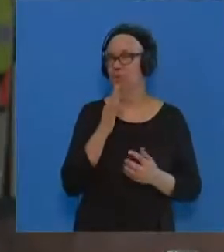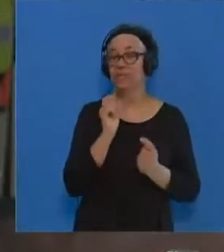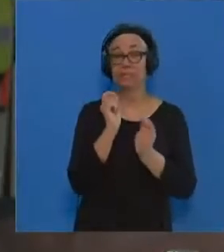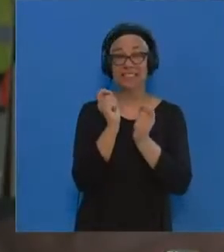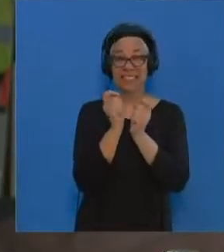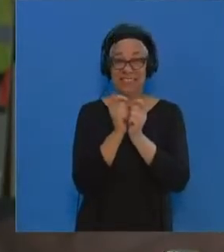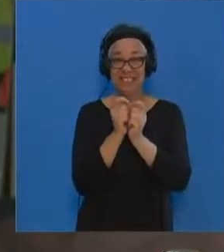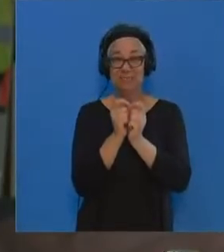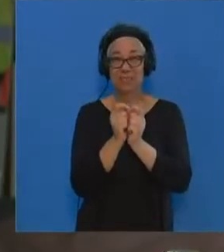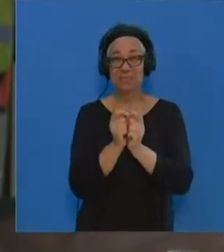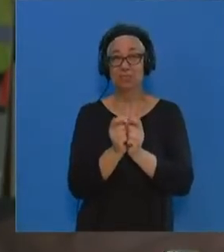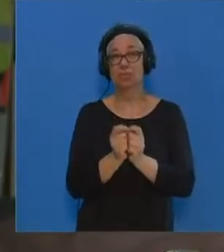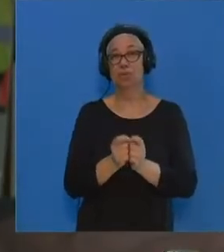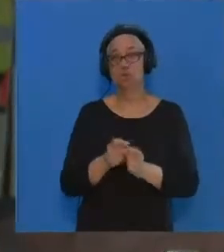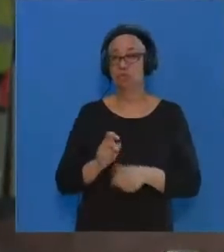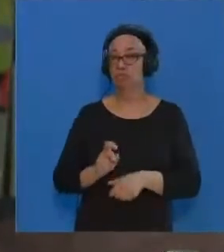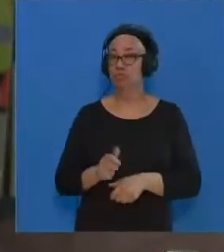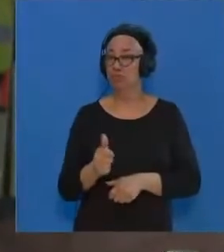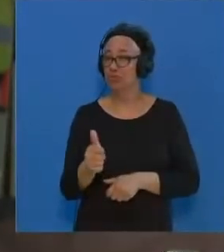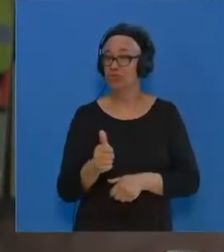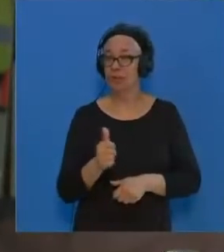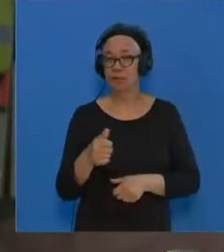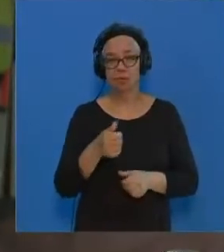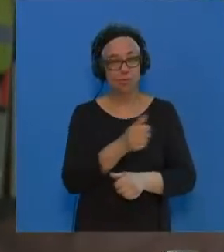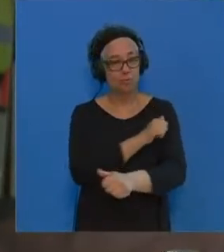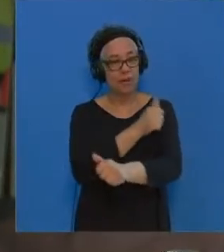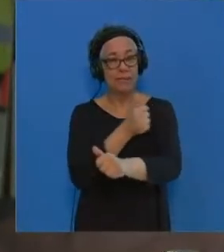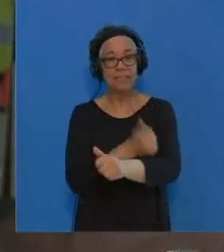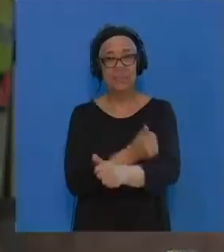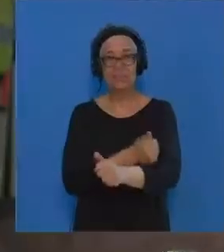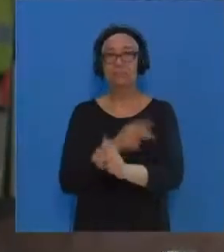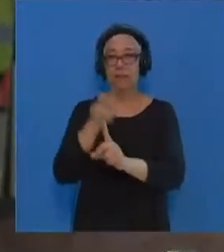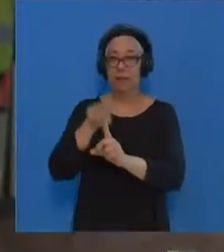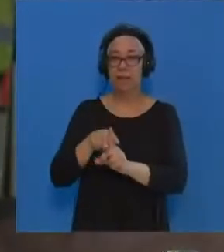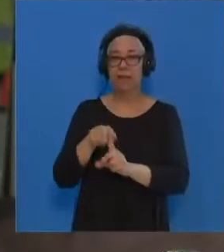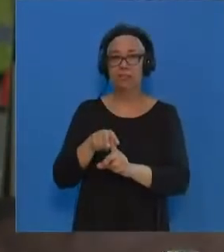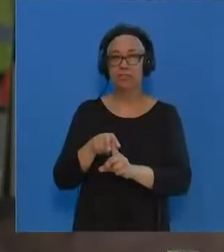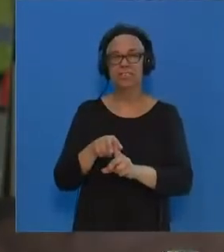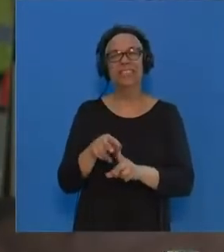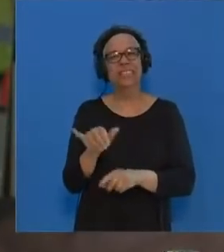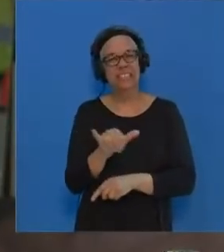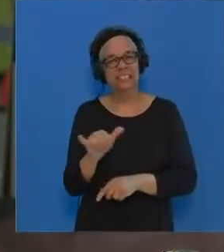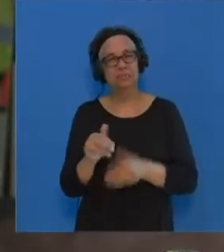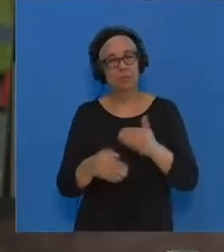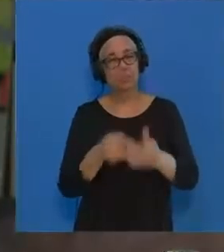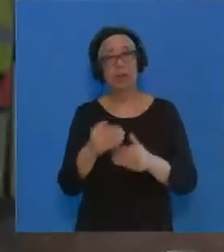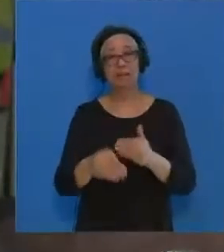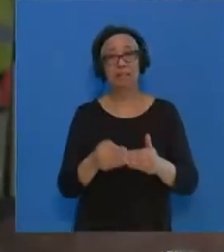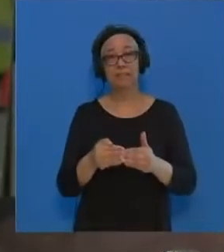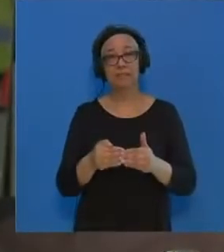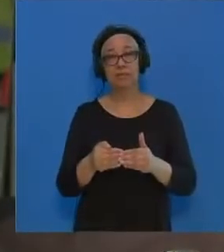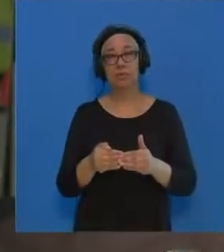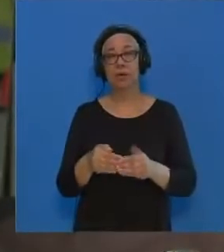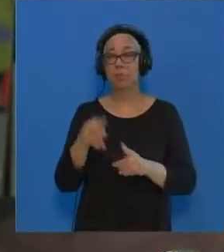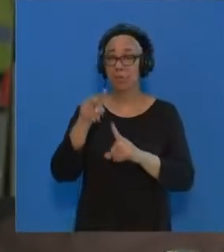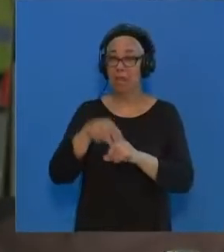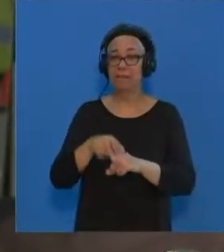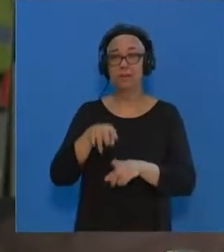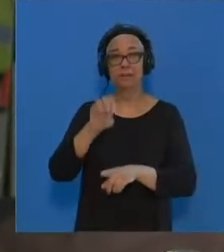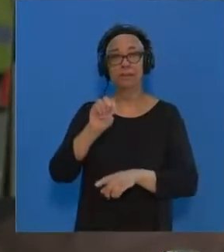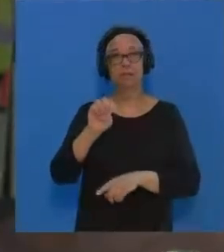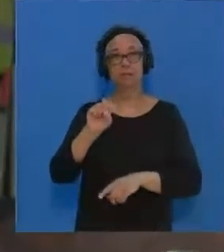the travel authorization application, which is similar to the process that one would have to go through if they were applying for an ESTA